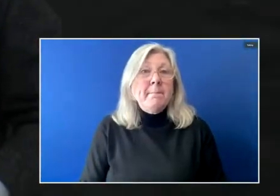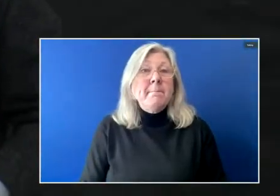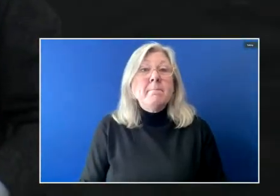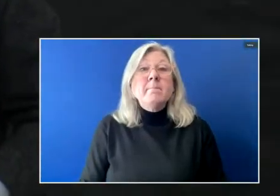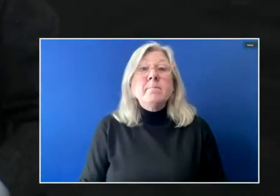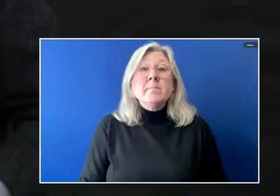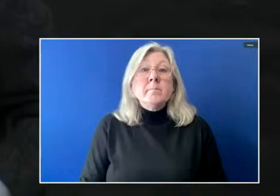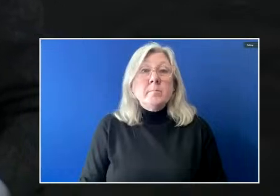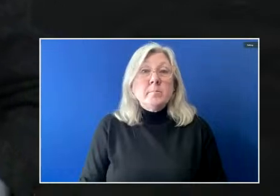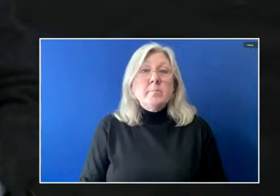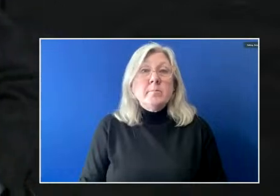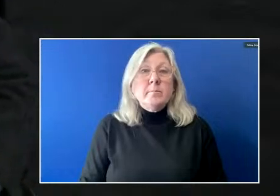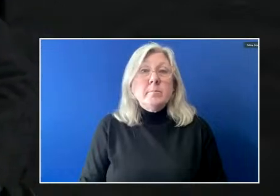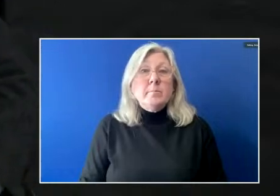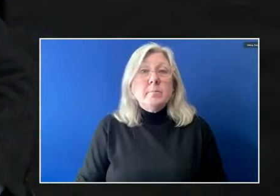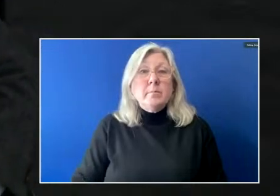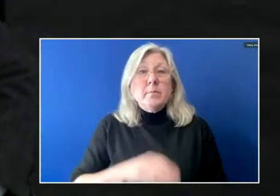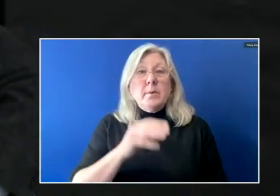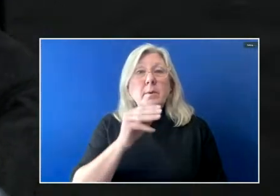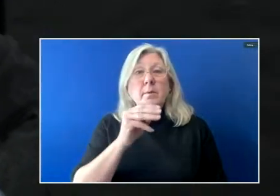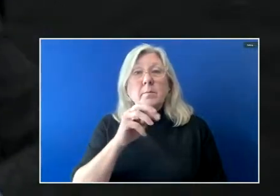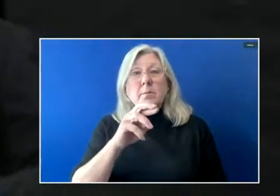you Mr